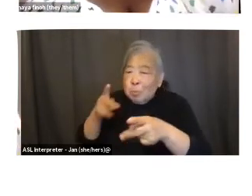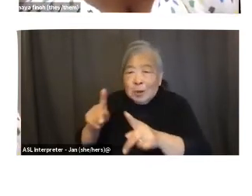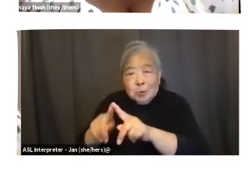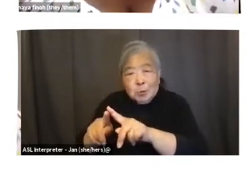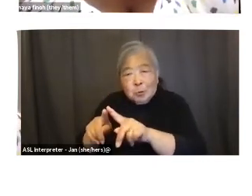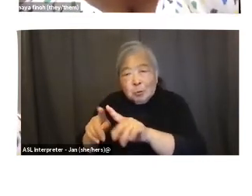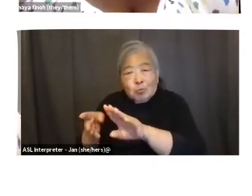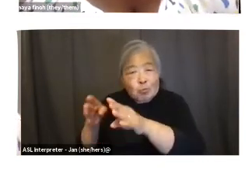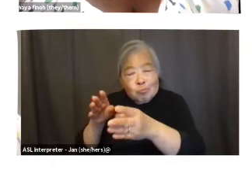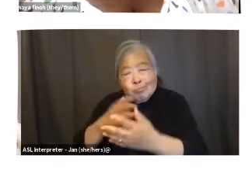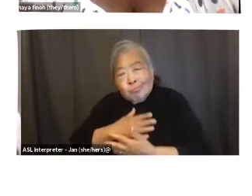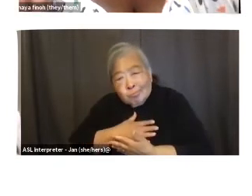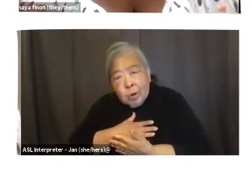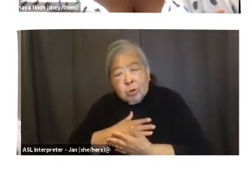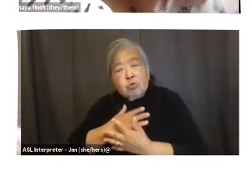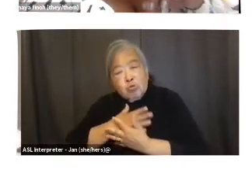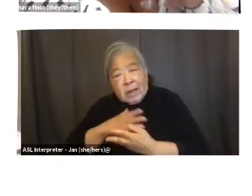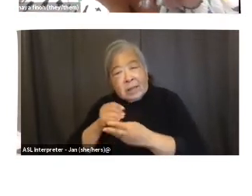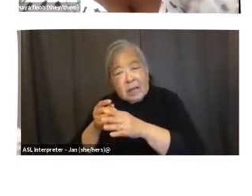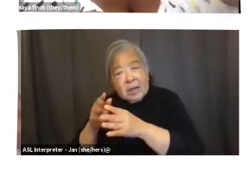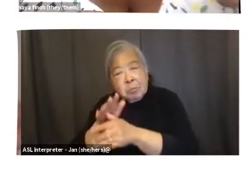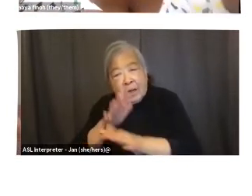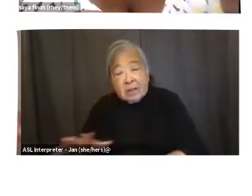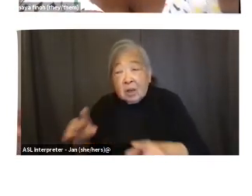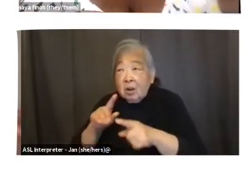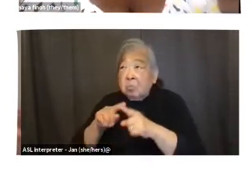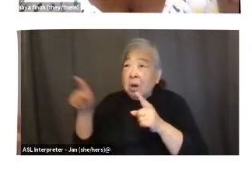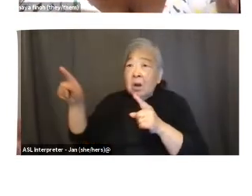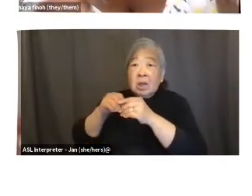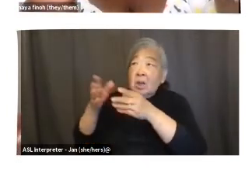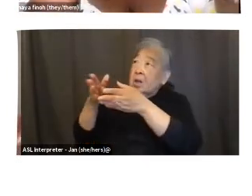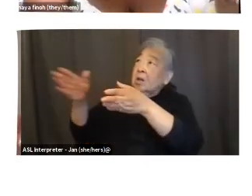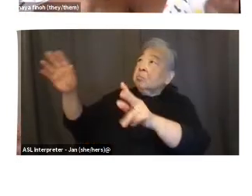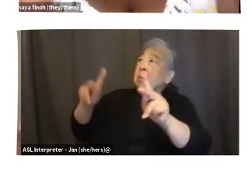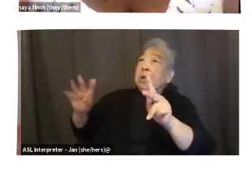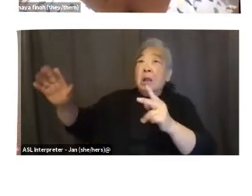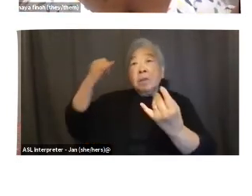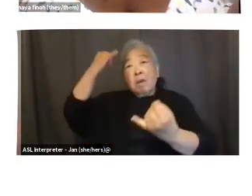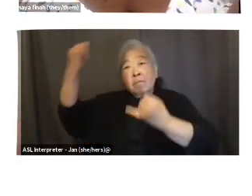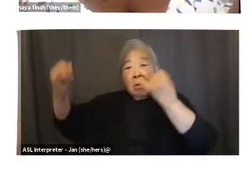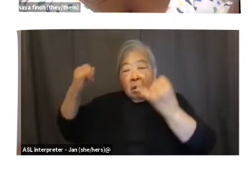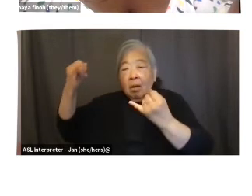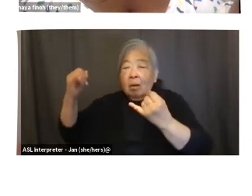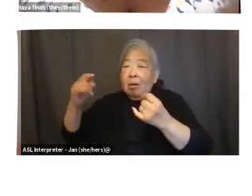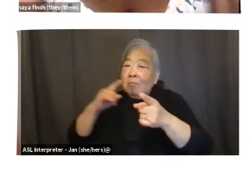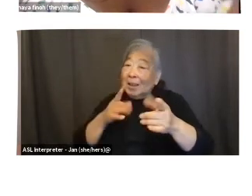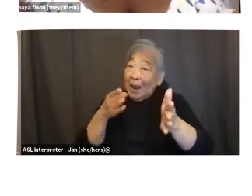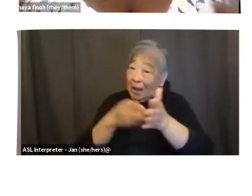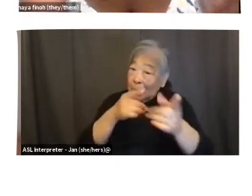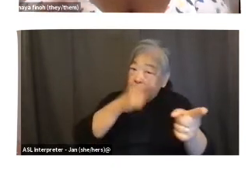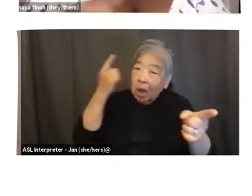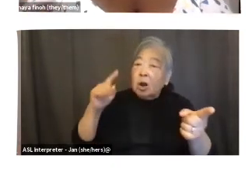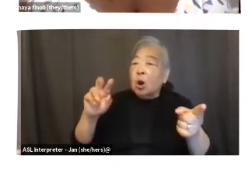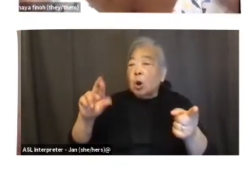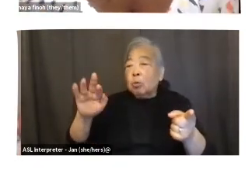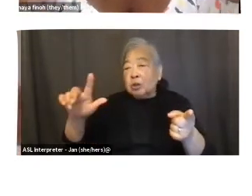oftentimes anti-Black violence in the public imagination is a racial violence enacted